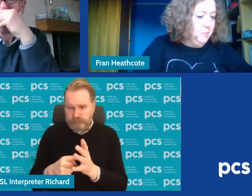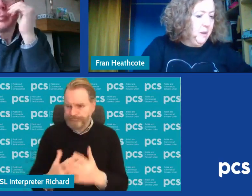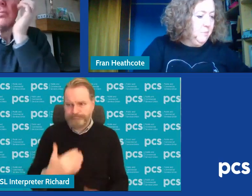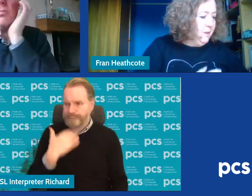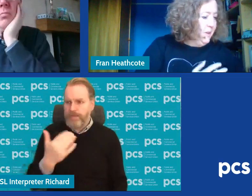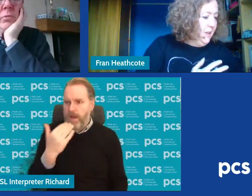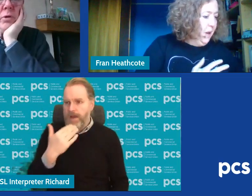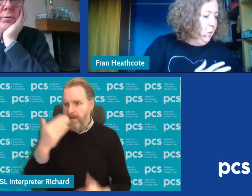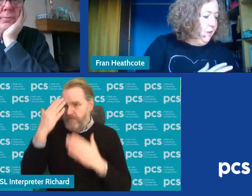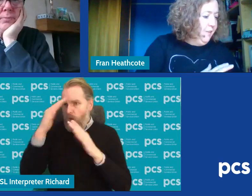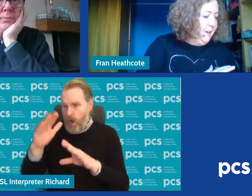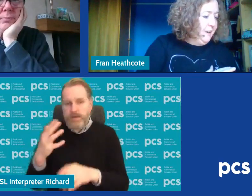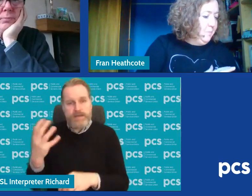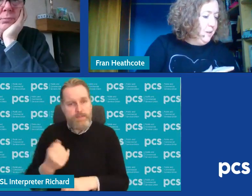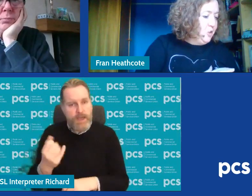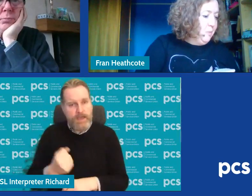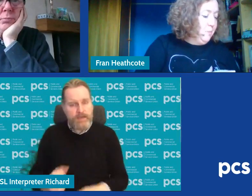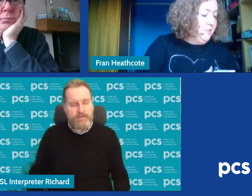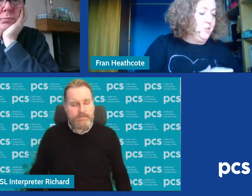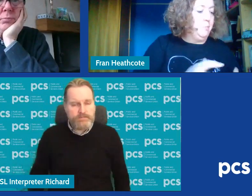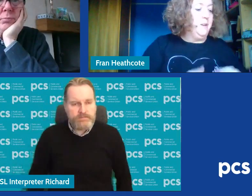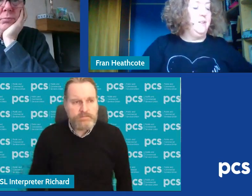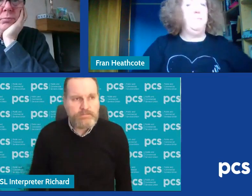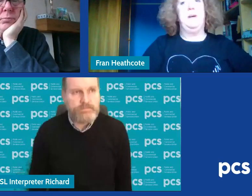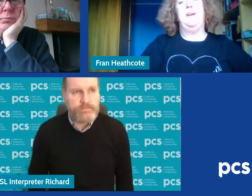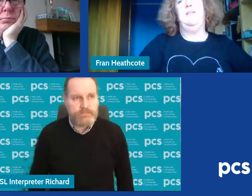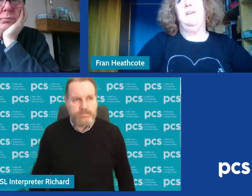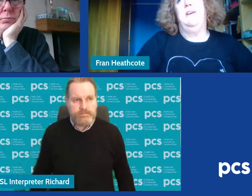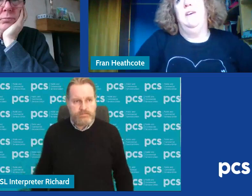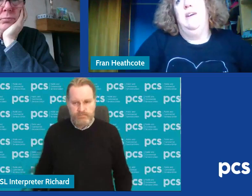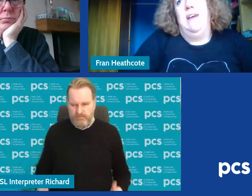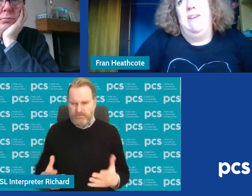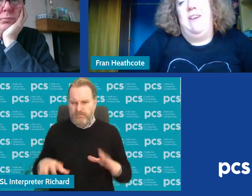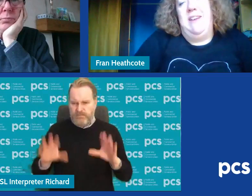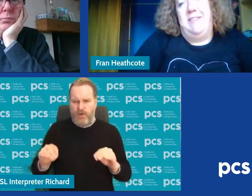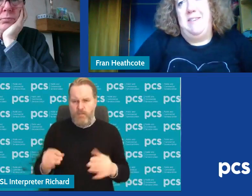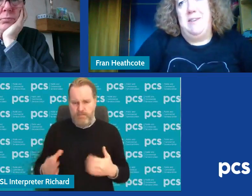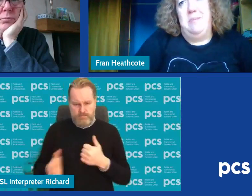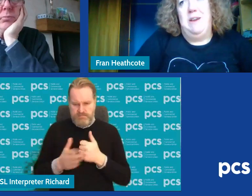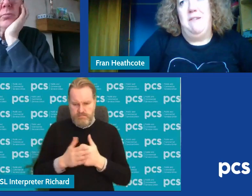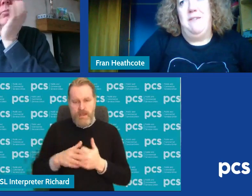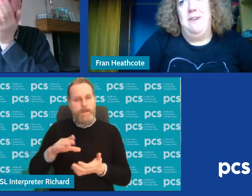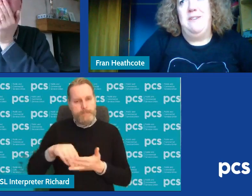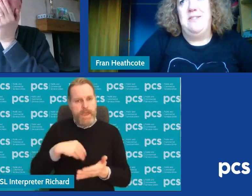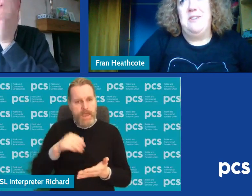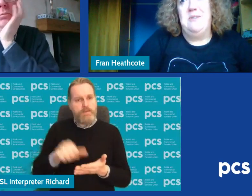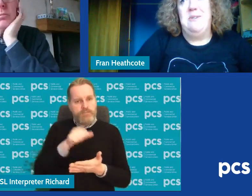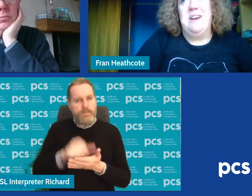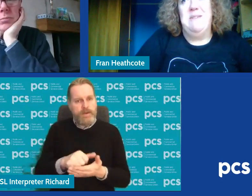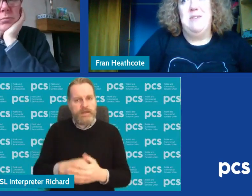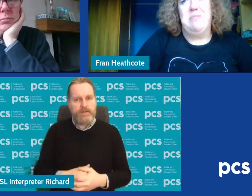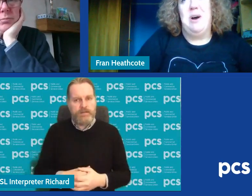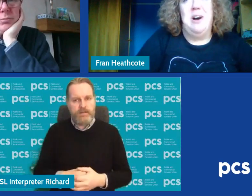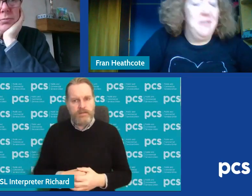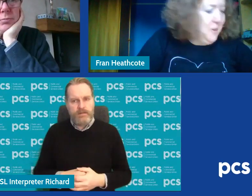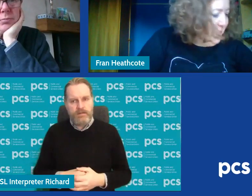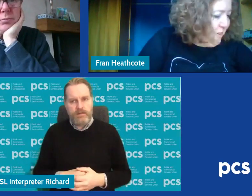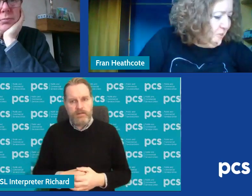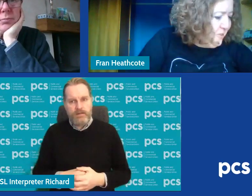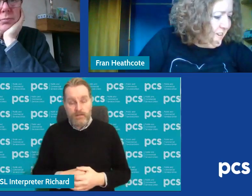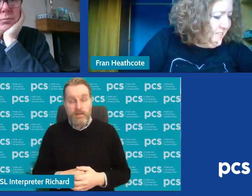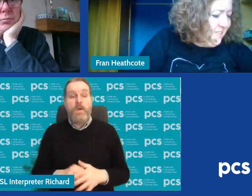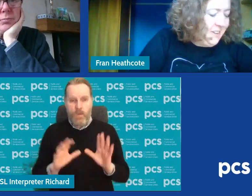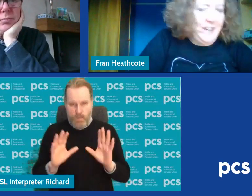ongoing underpayment? And will you finally demand your members stop being underpaid? If it is the DWP you're referring to, as part of